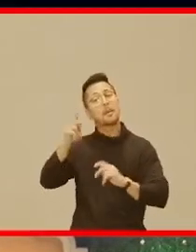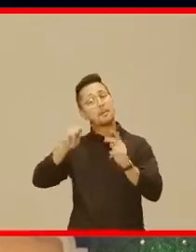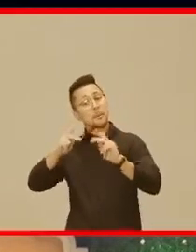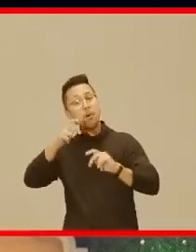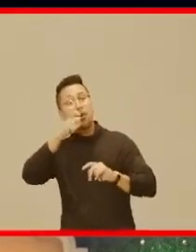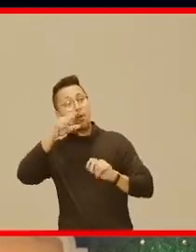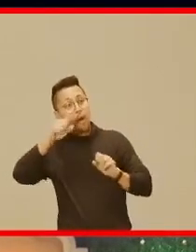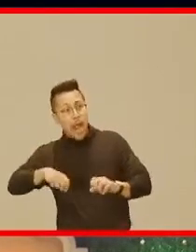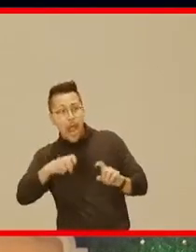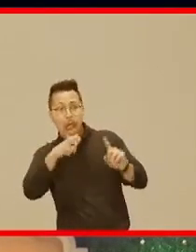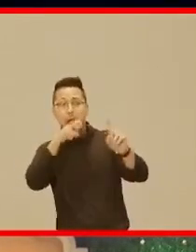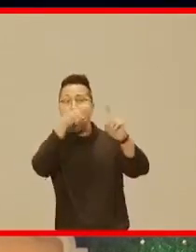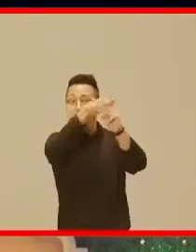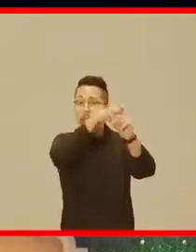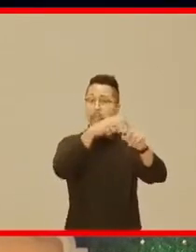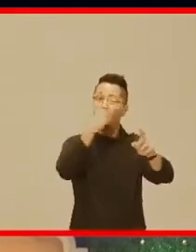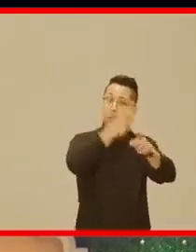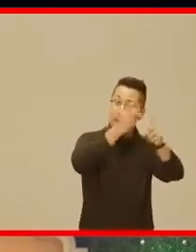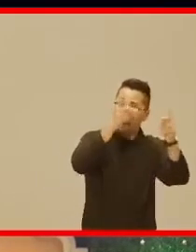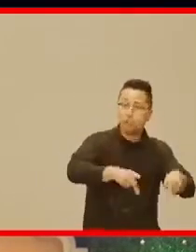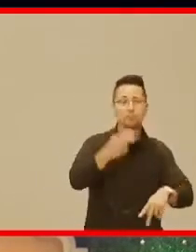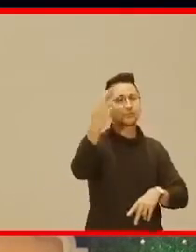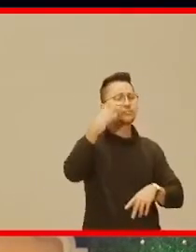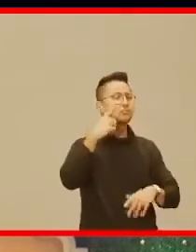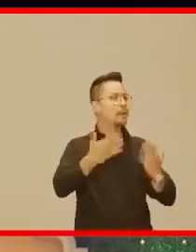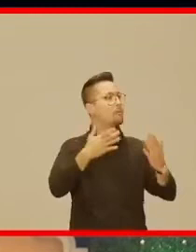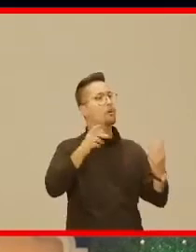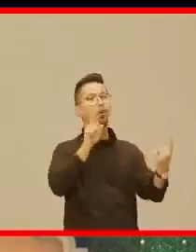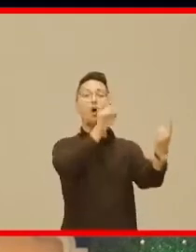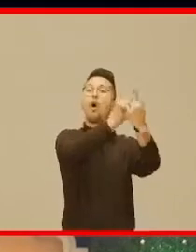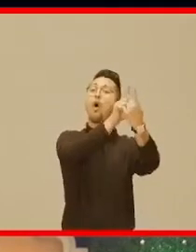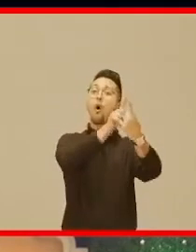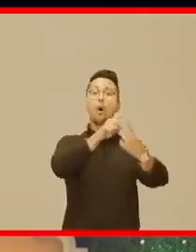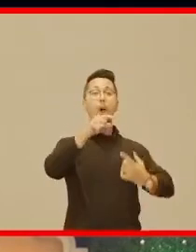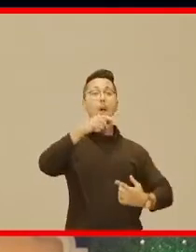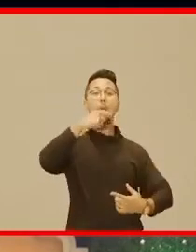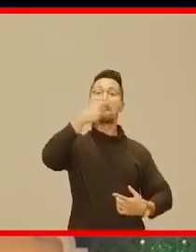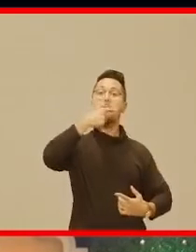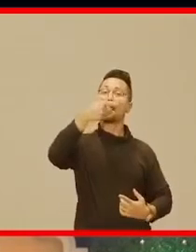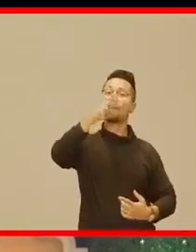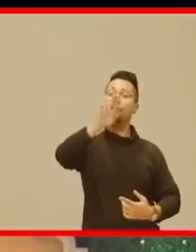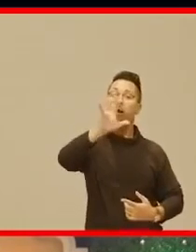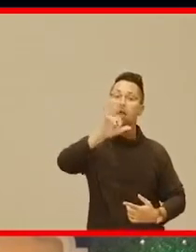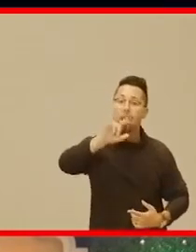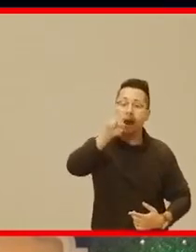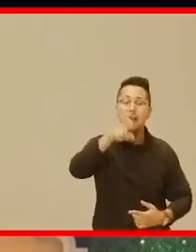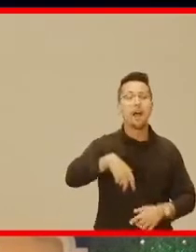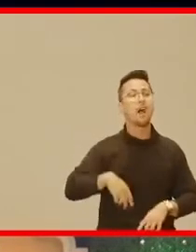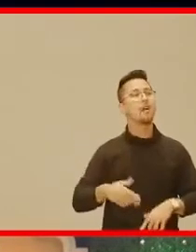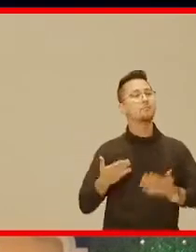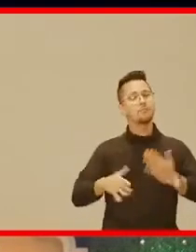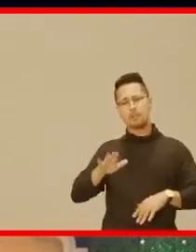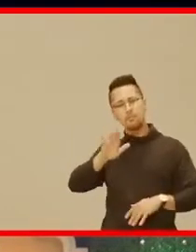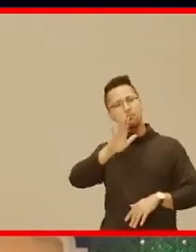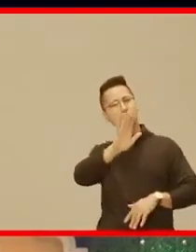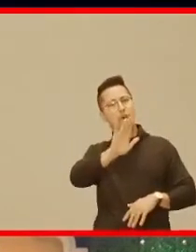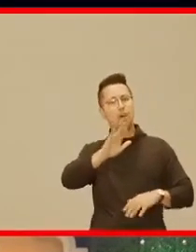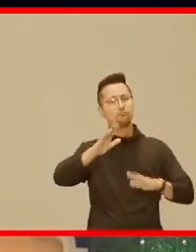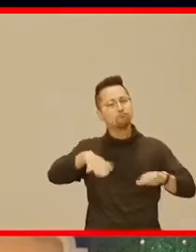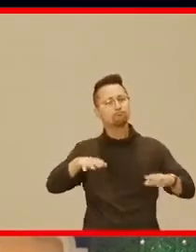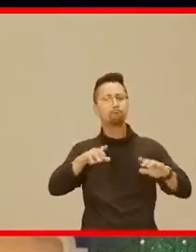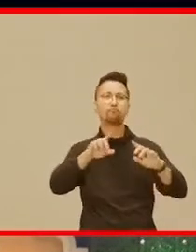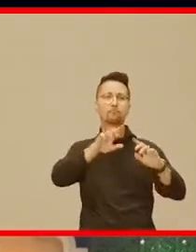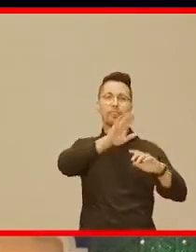they've developed a relationship, because you bump into them at Publix. right. You guys go, your children go to school together, or you know them